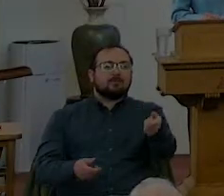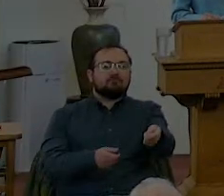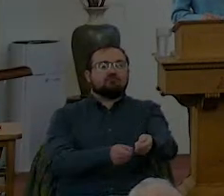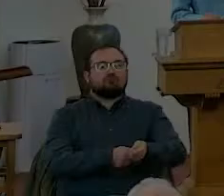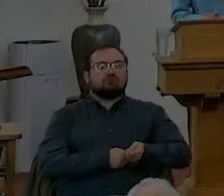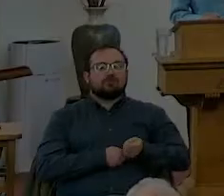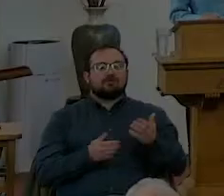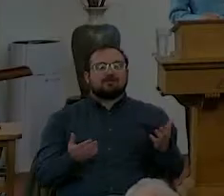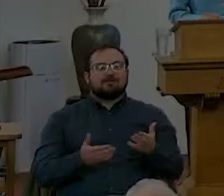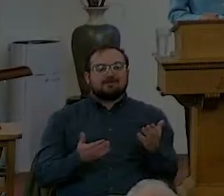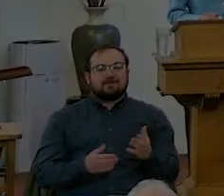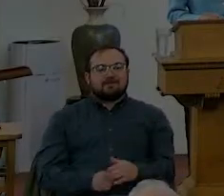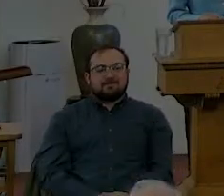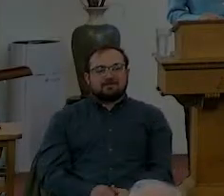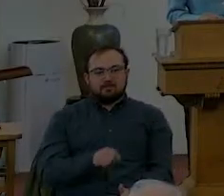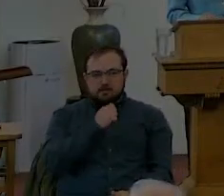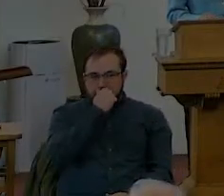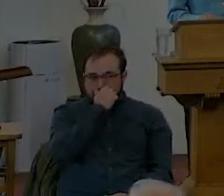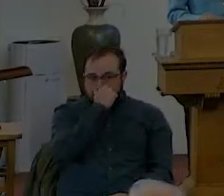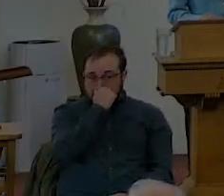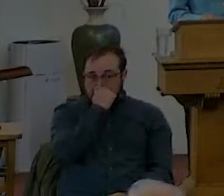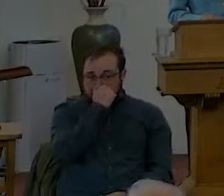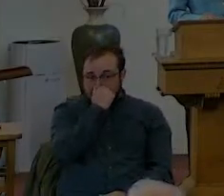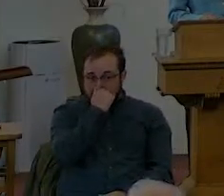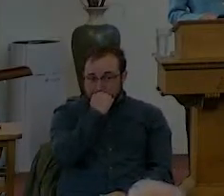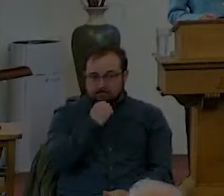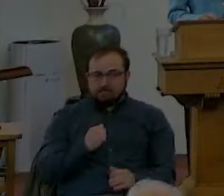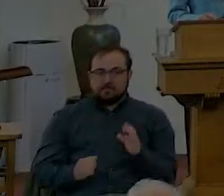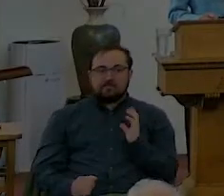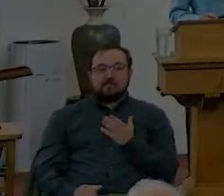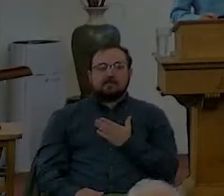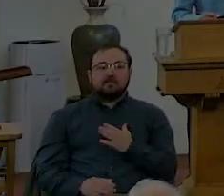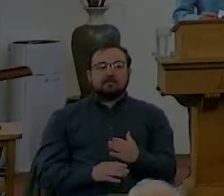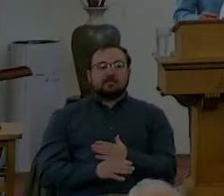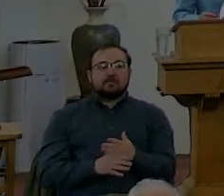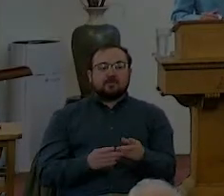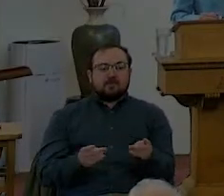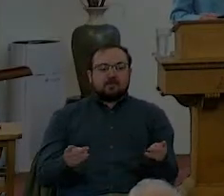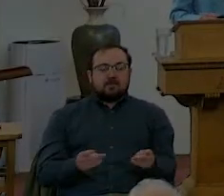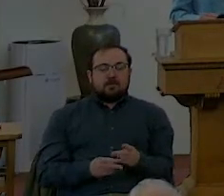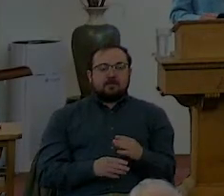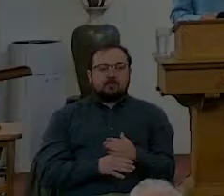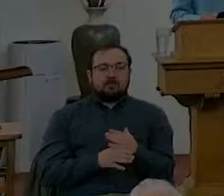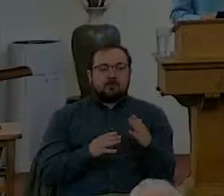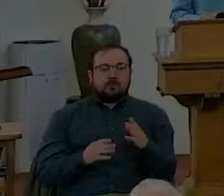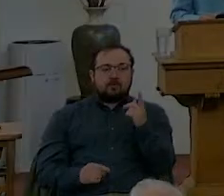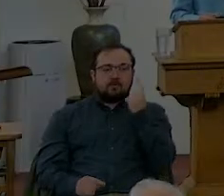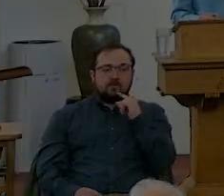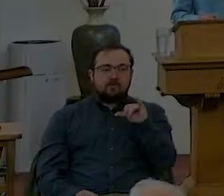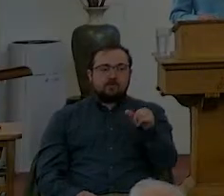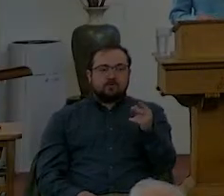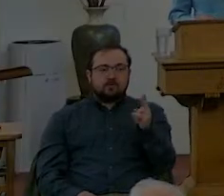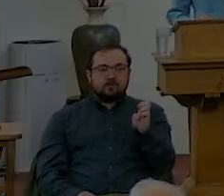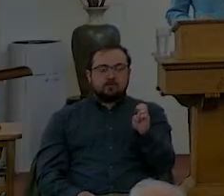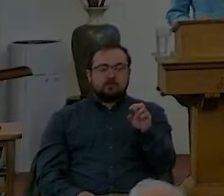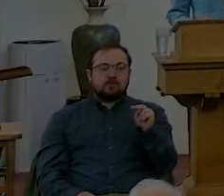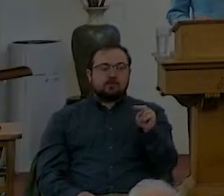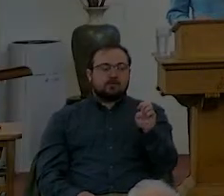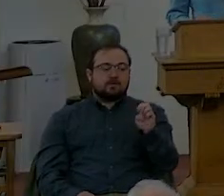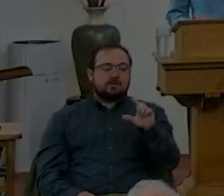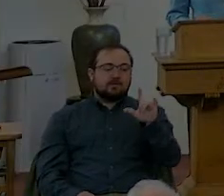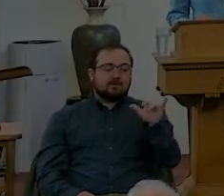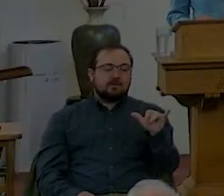comes. Greg, thank you. Our Share the Plate partner for the month of June is the Nellie